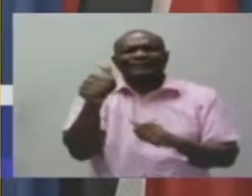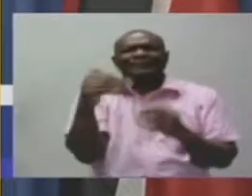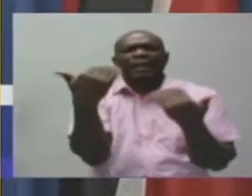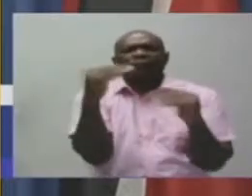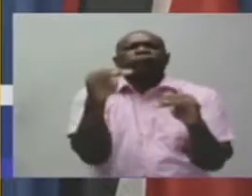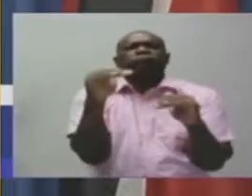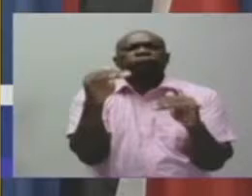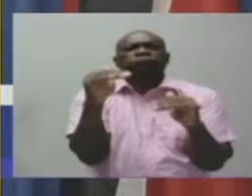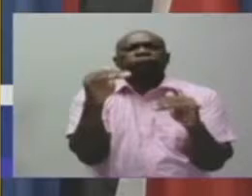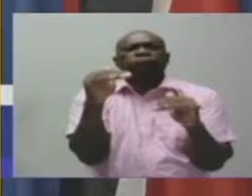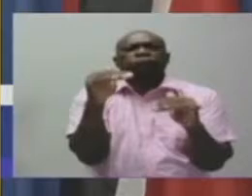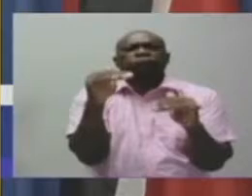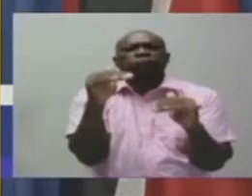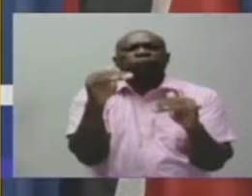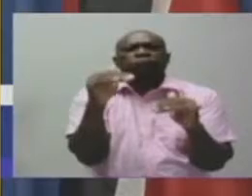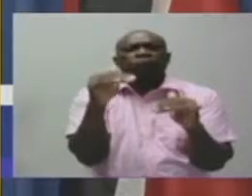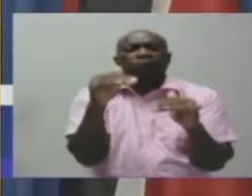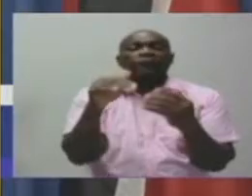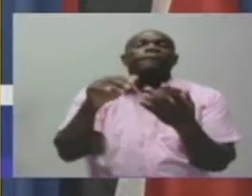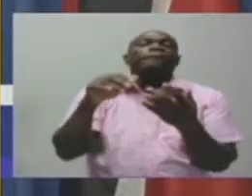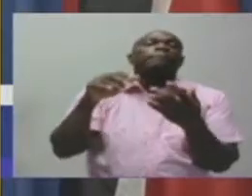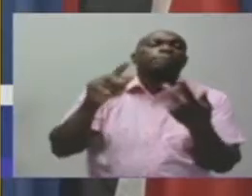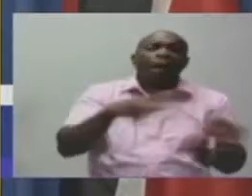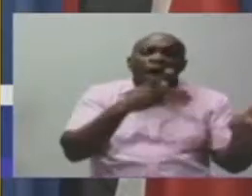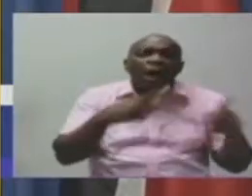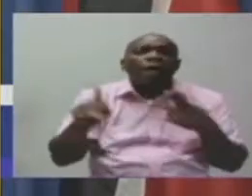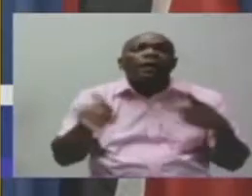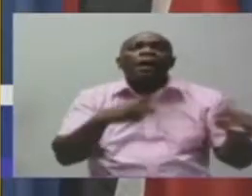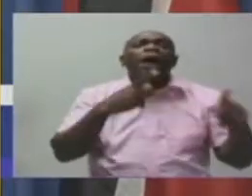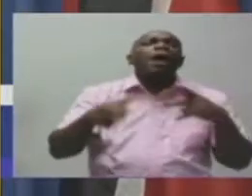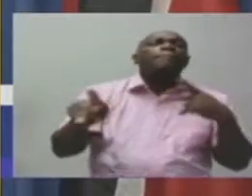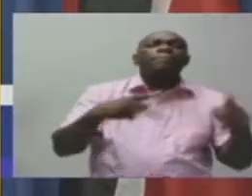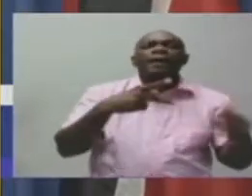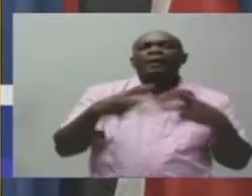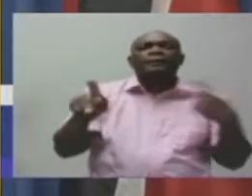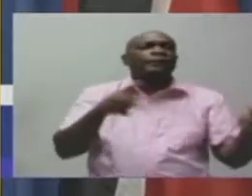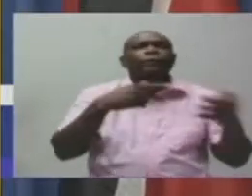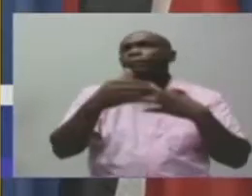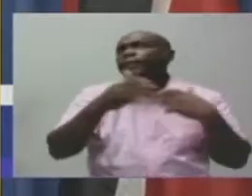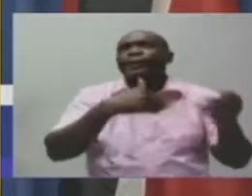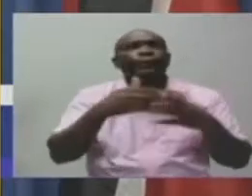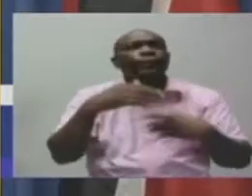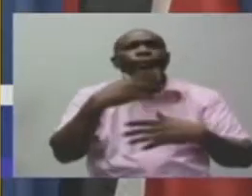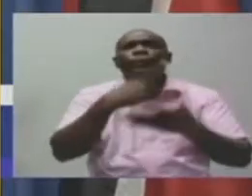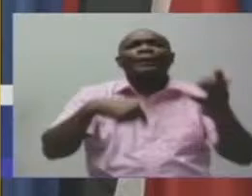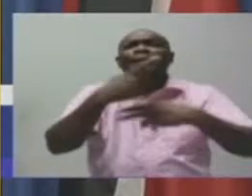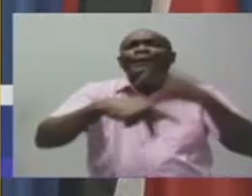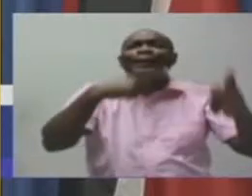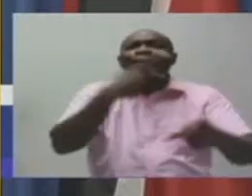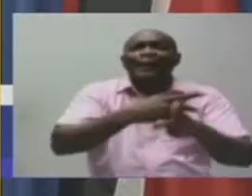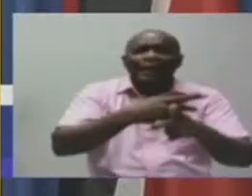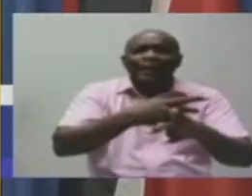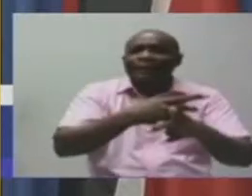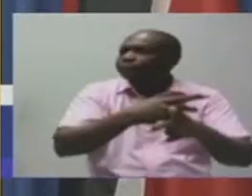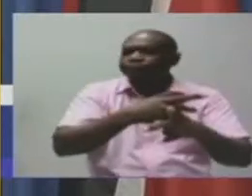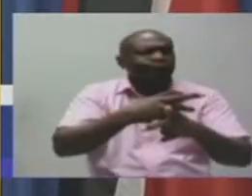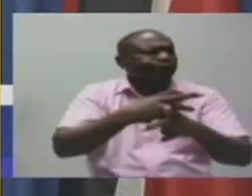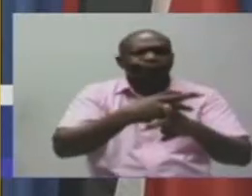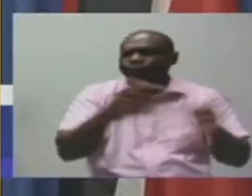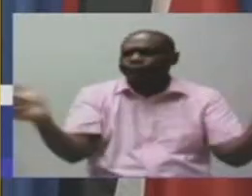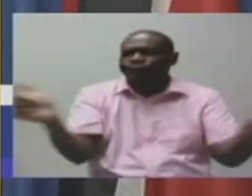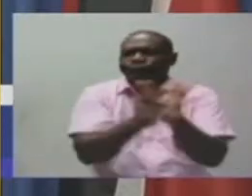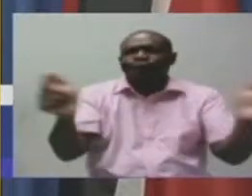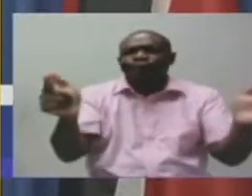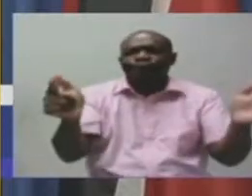Public fetes and parties in all their forms for the time being will remain prohibited.